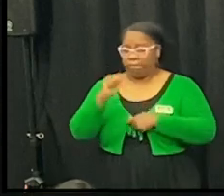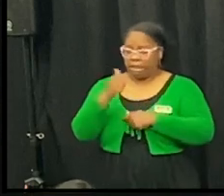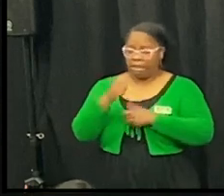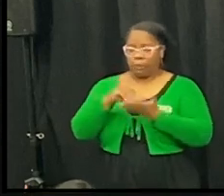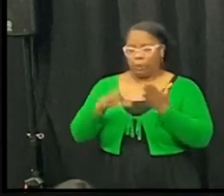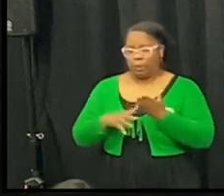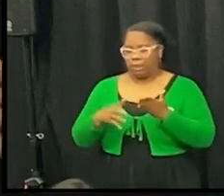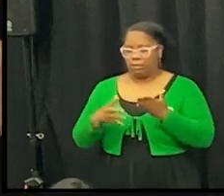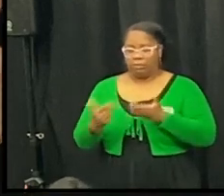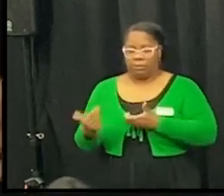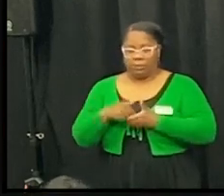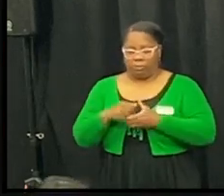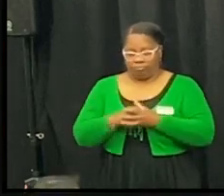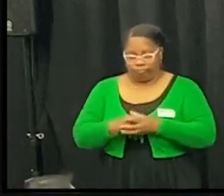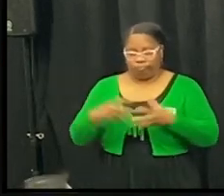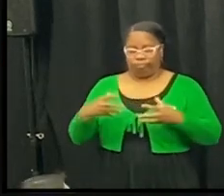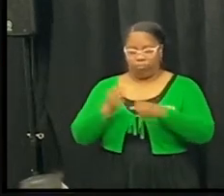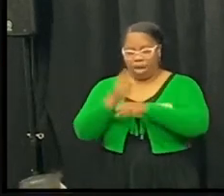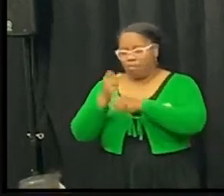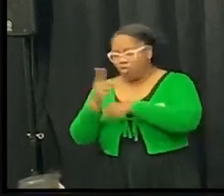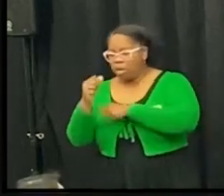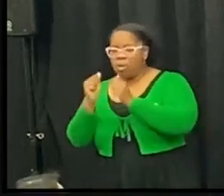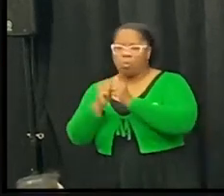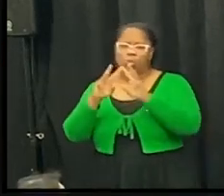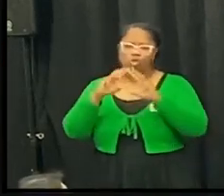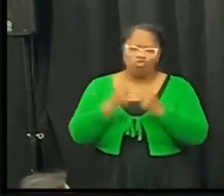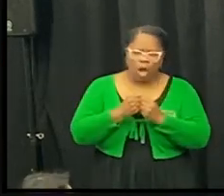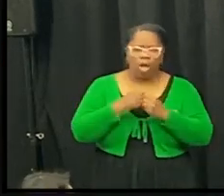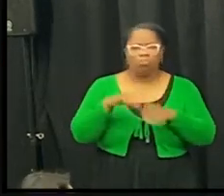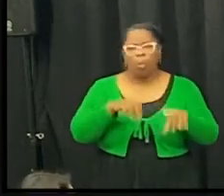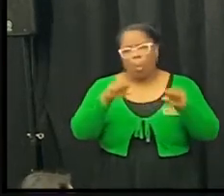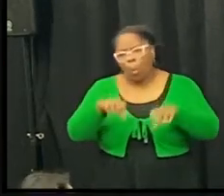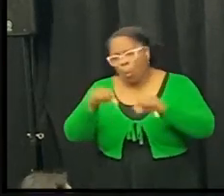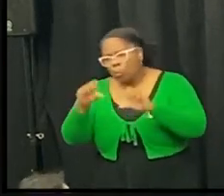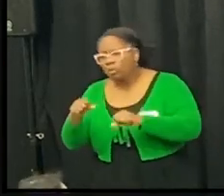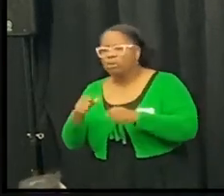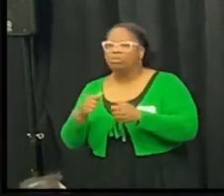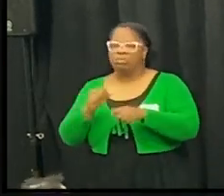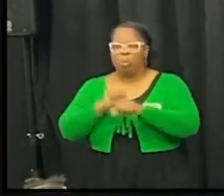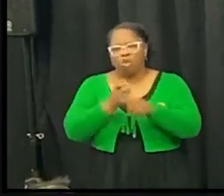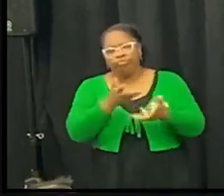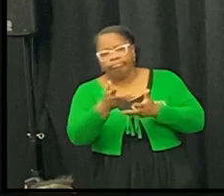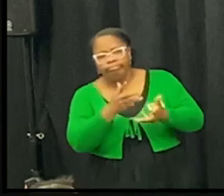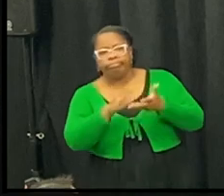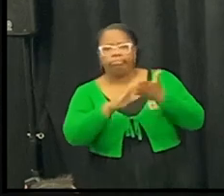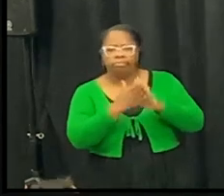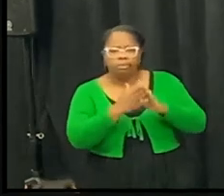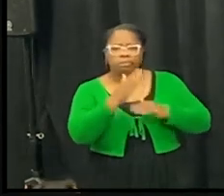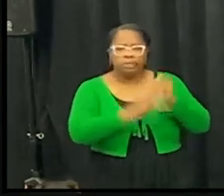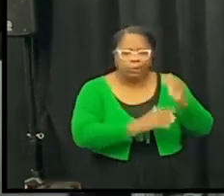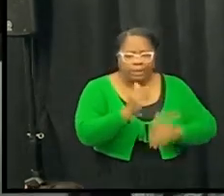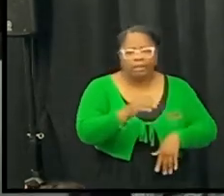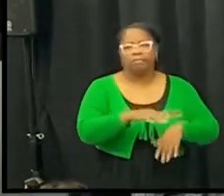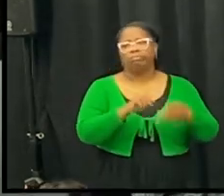year, and we, through a series of workshops, we work with them on community building and leadership skills